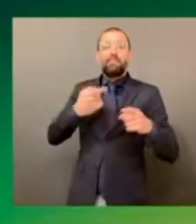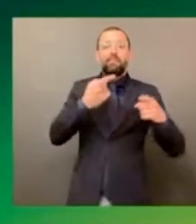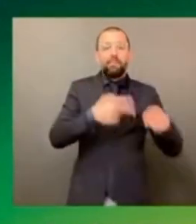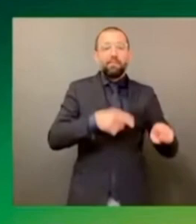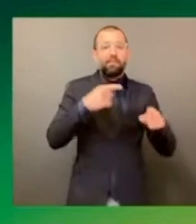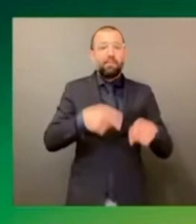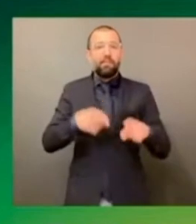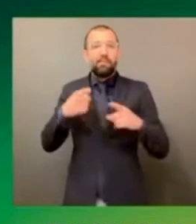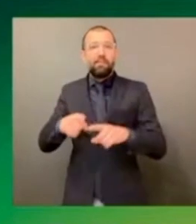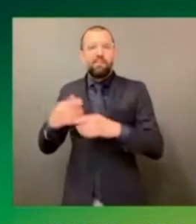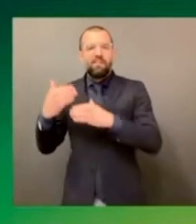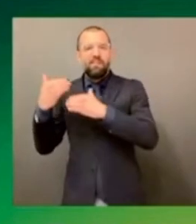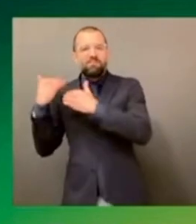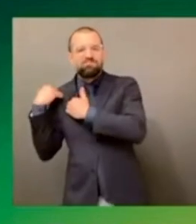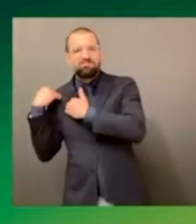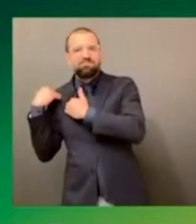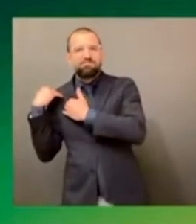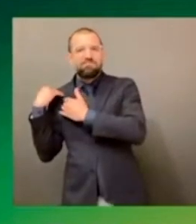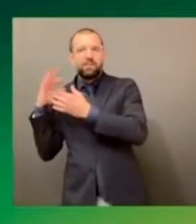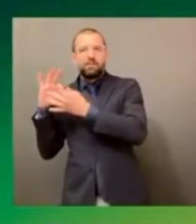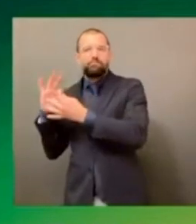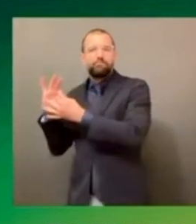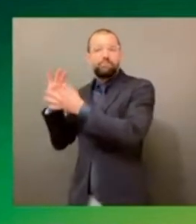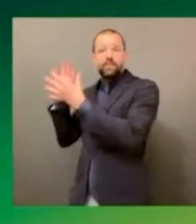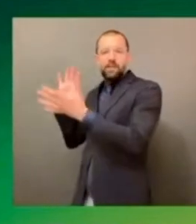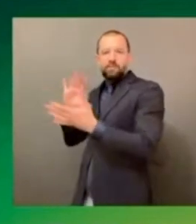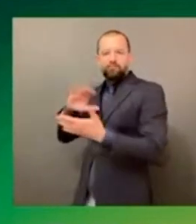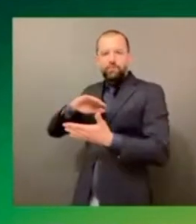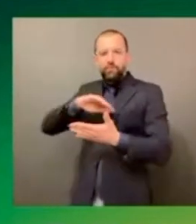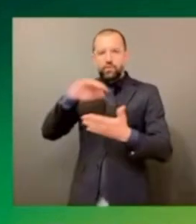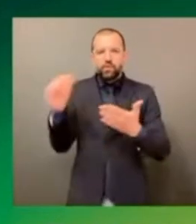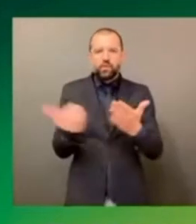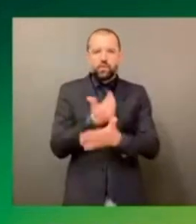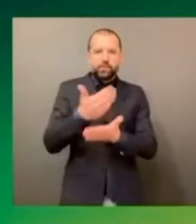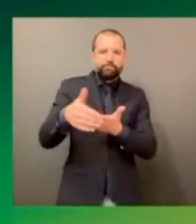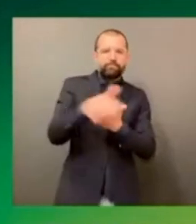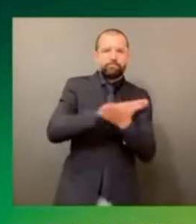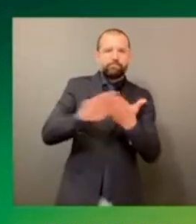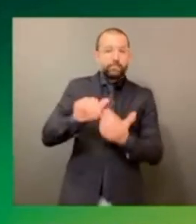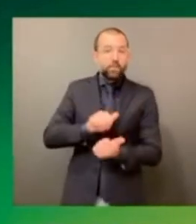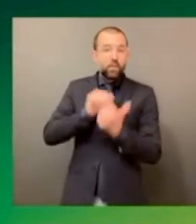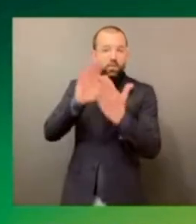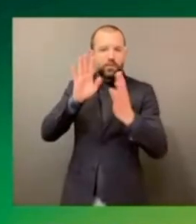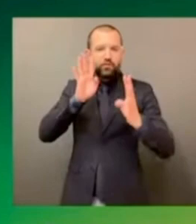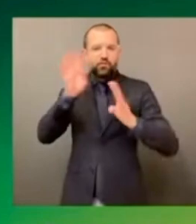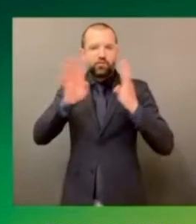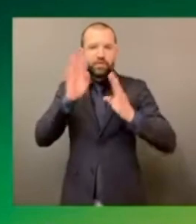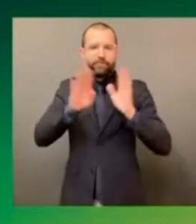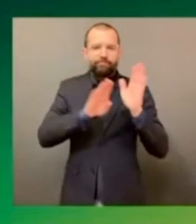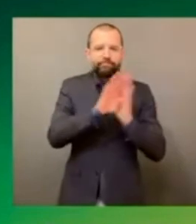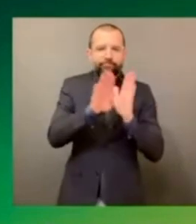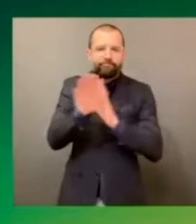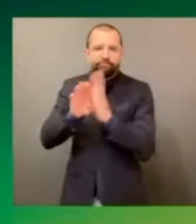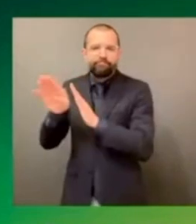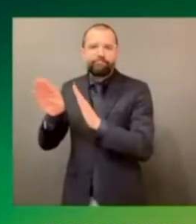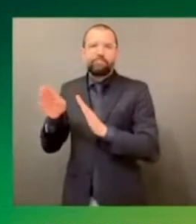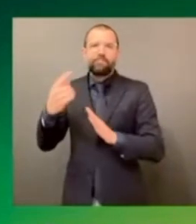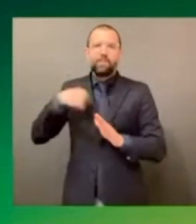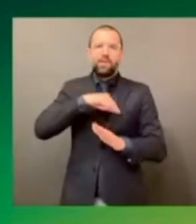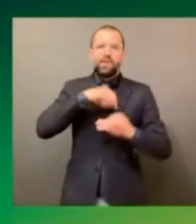Innovation results in one's ability not only to see, but to do things